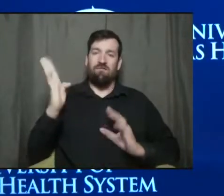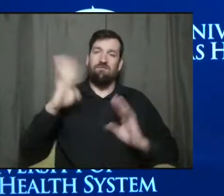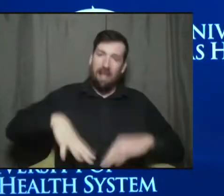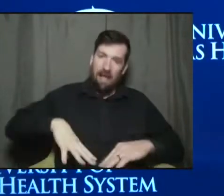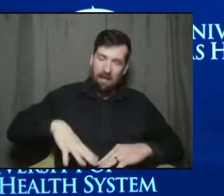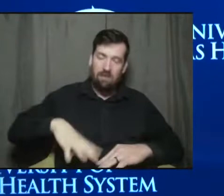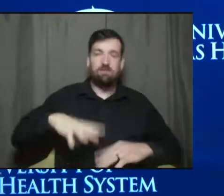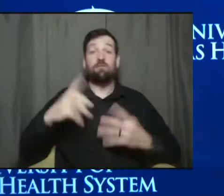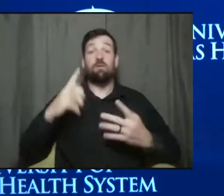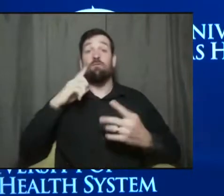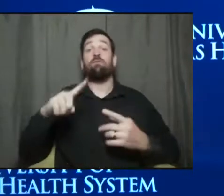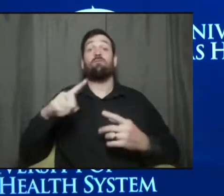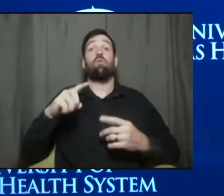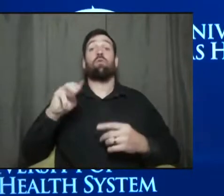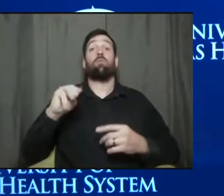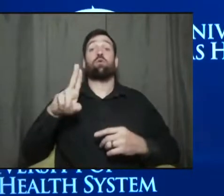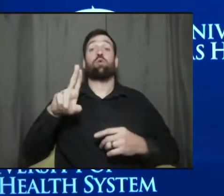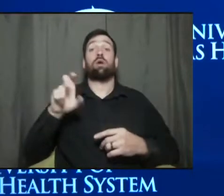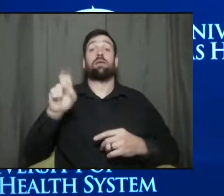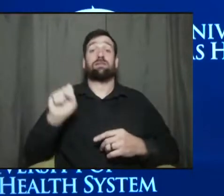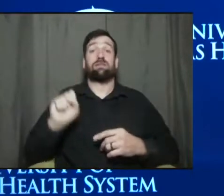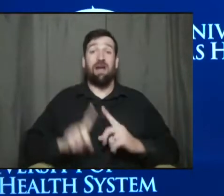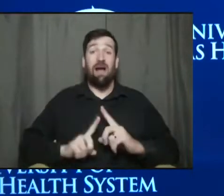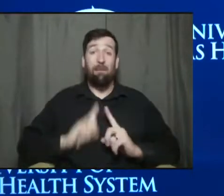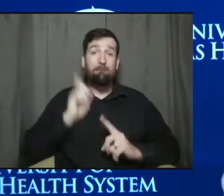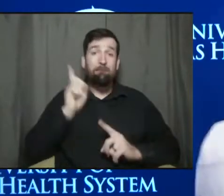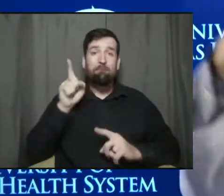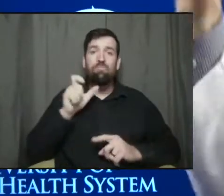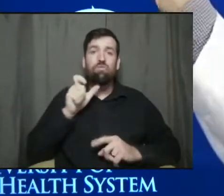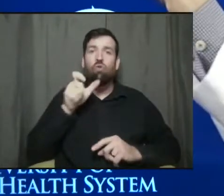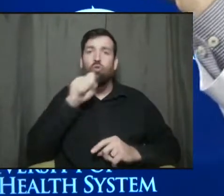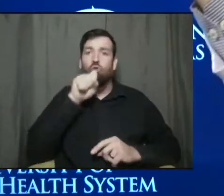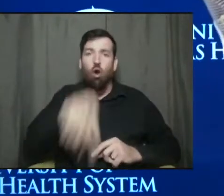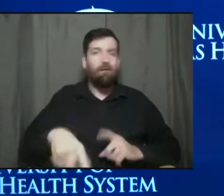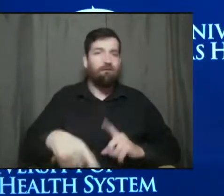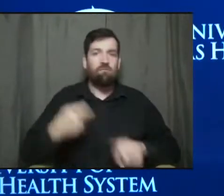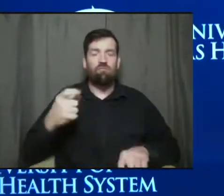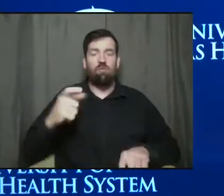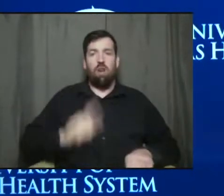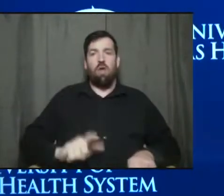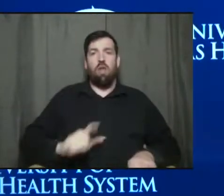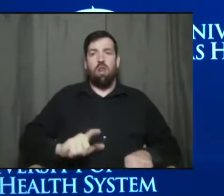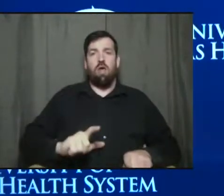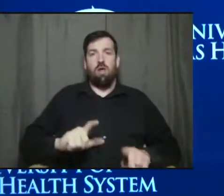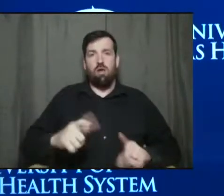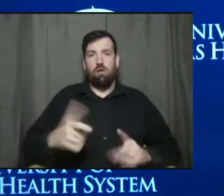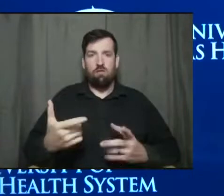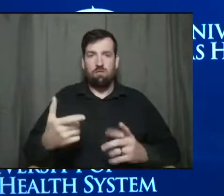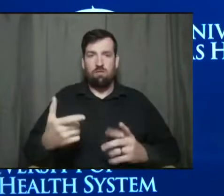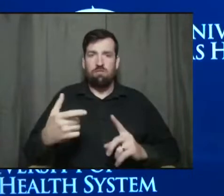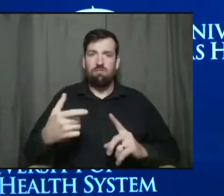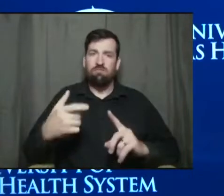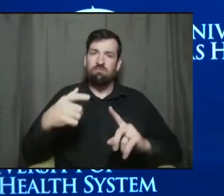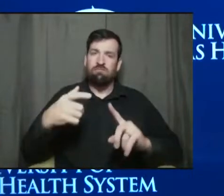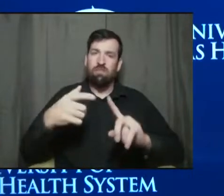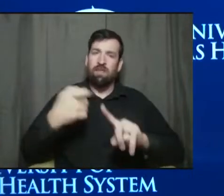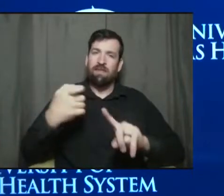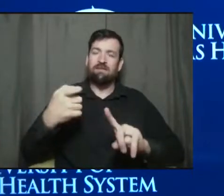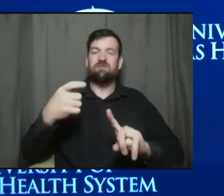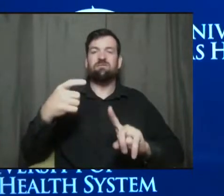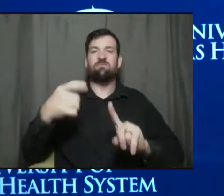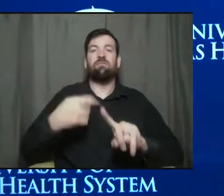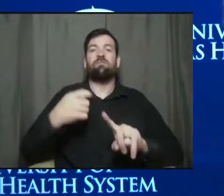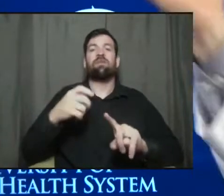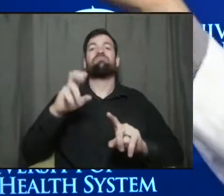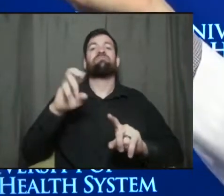up before where you can cough it out, because you don't cough stuff out from your low airways, that's the little mucociliary escalator, as we like to say,